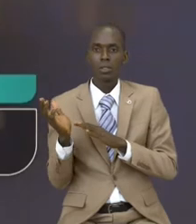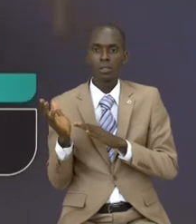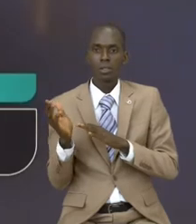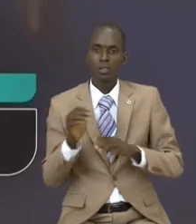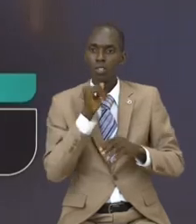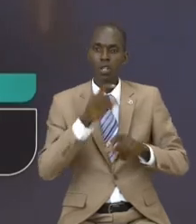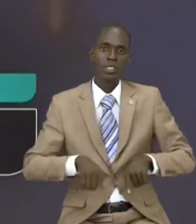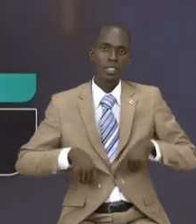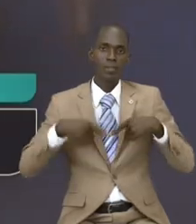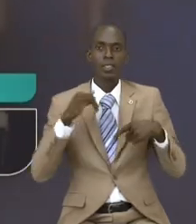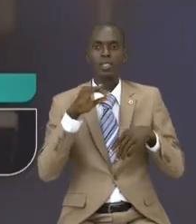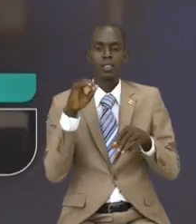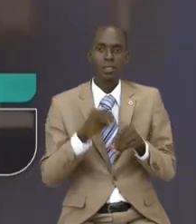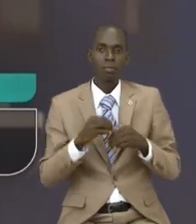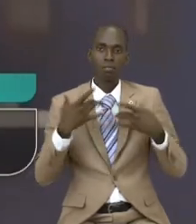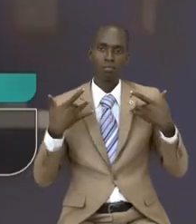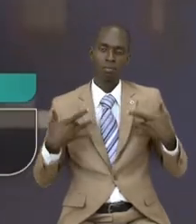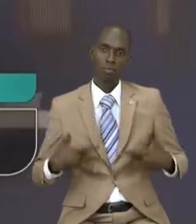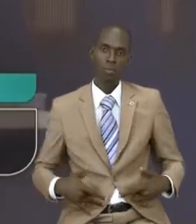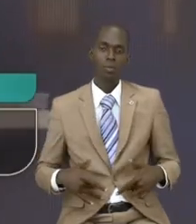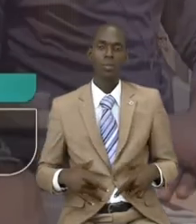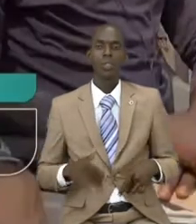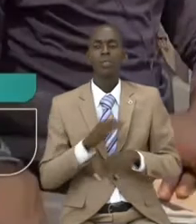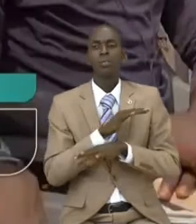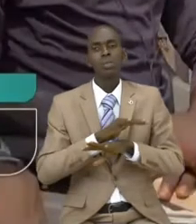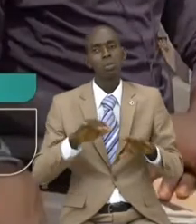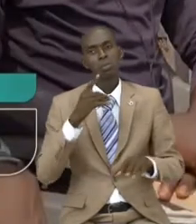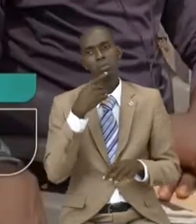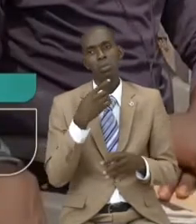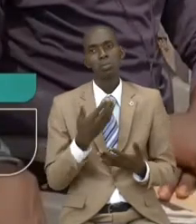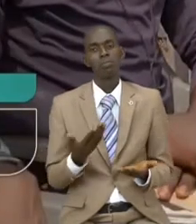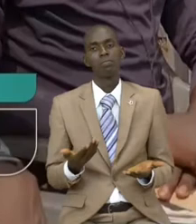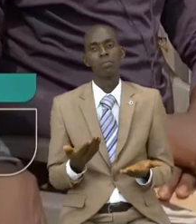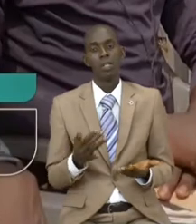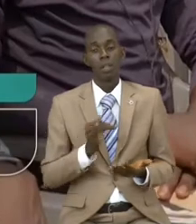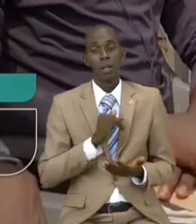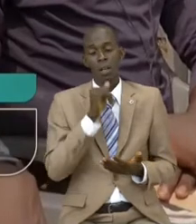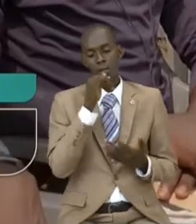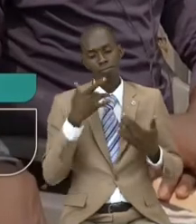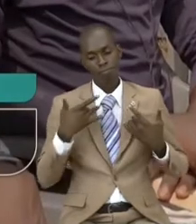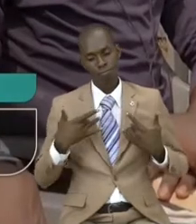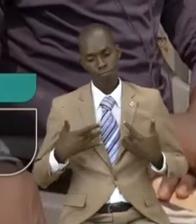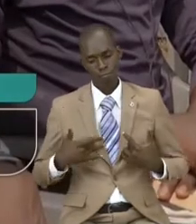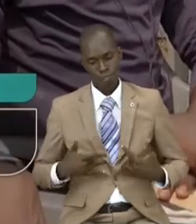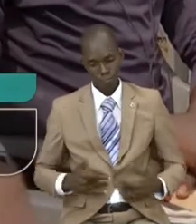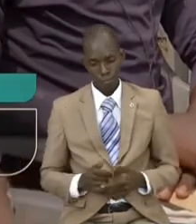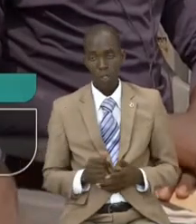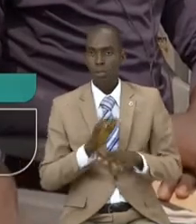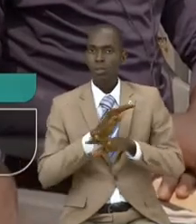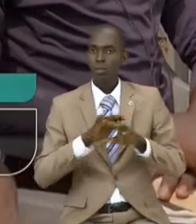in discouragement. Don't say, I'm discouraged. Don't